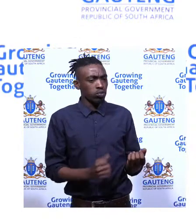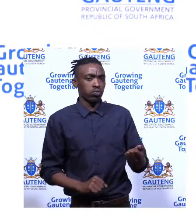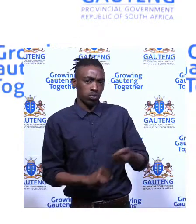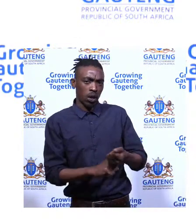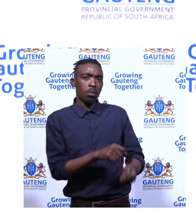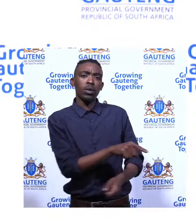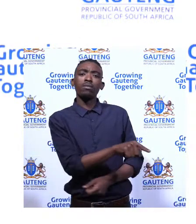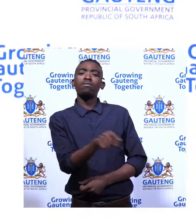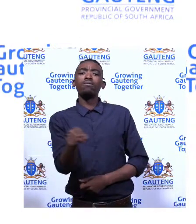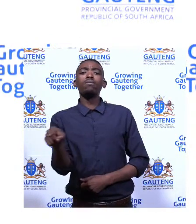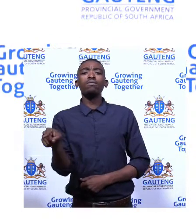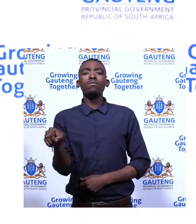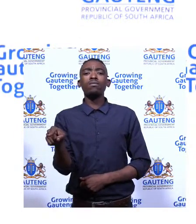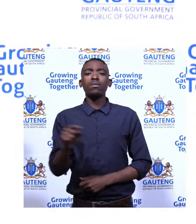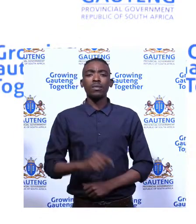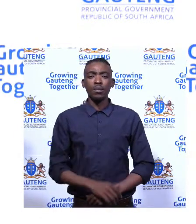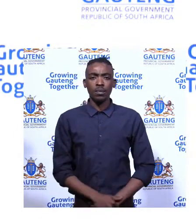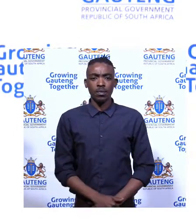to contain